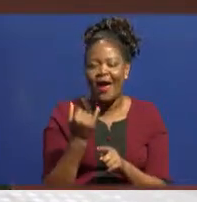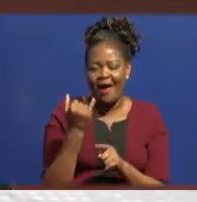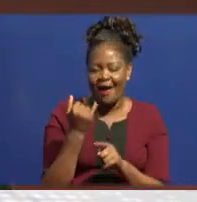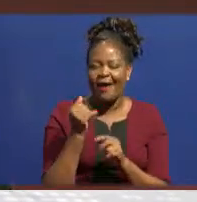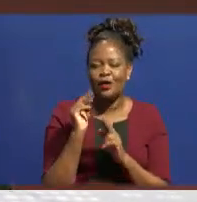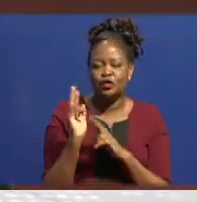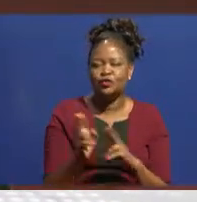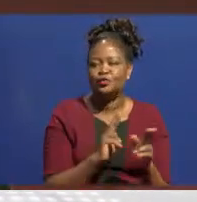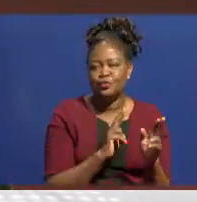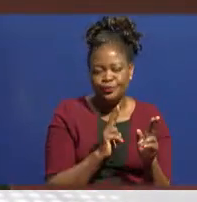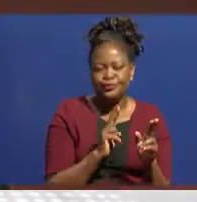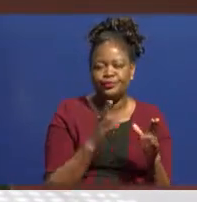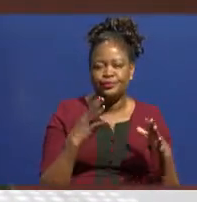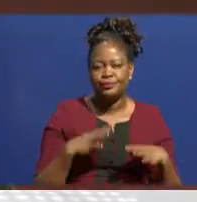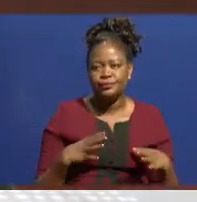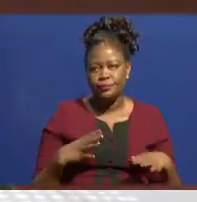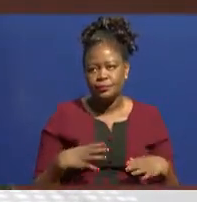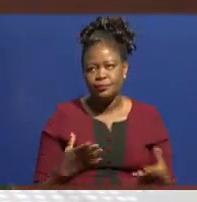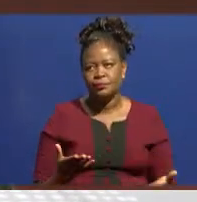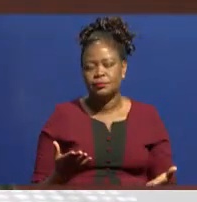common mwananchi